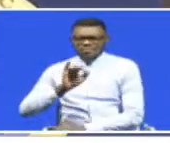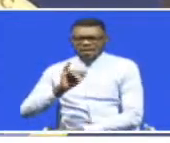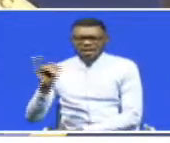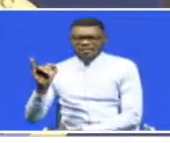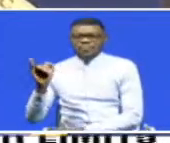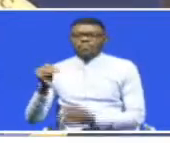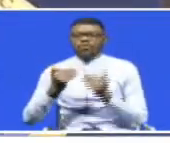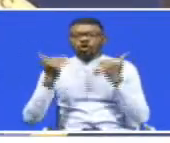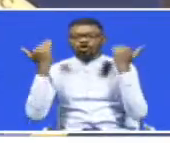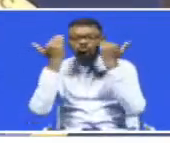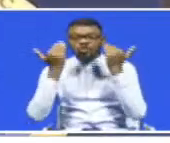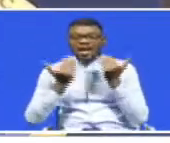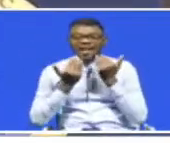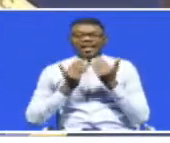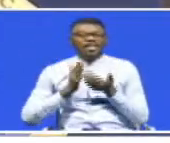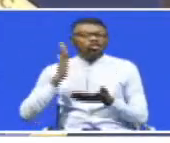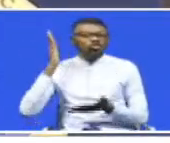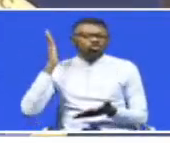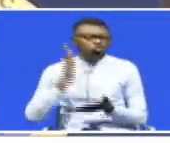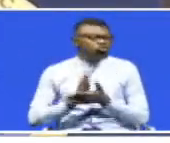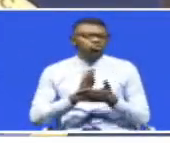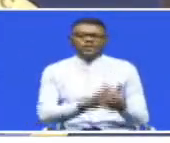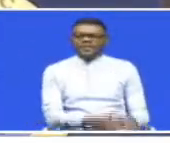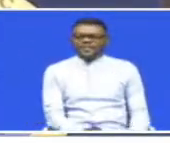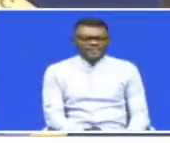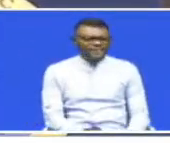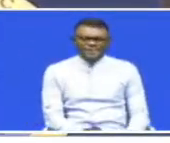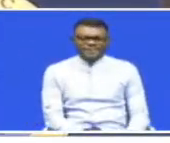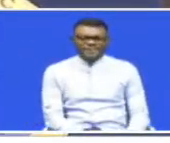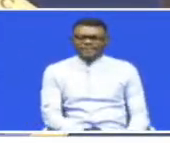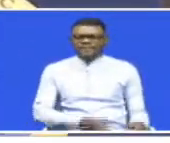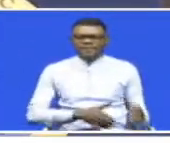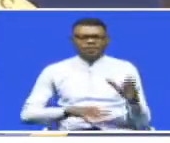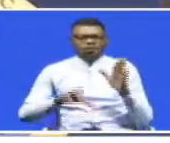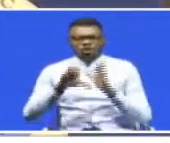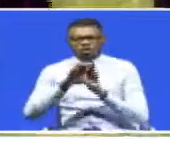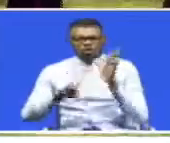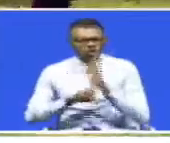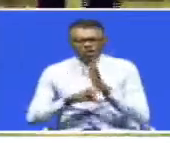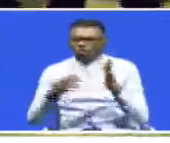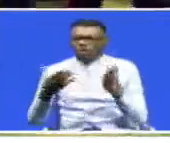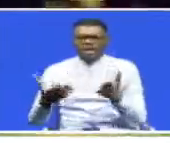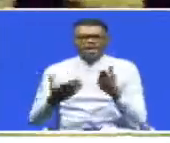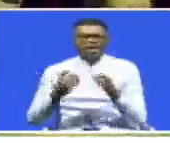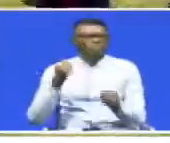judiciary has indeed tested our constitutional limits.